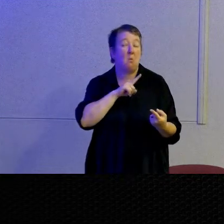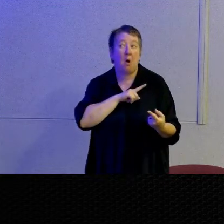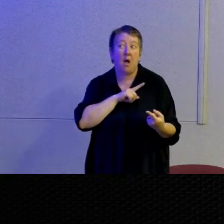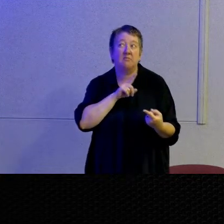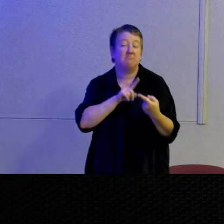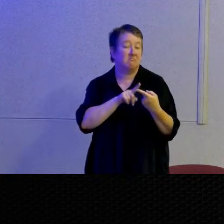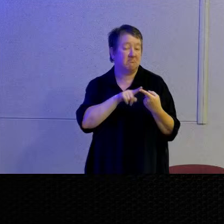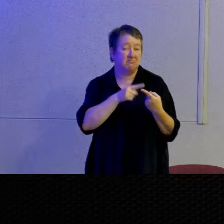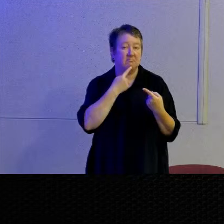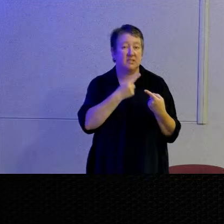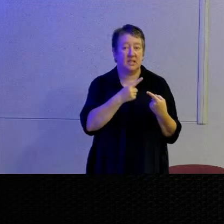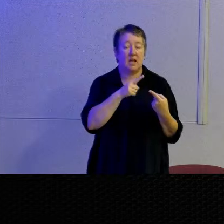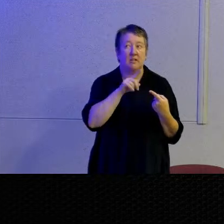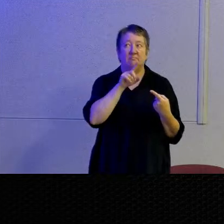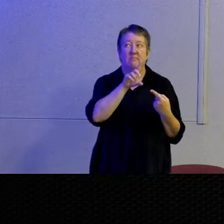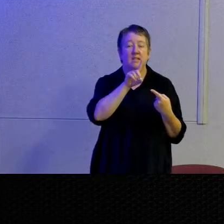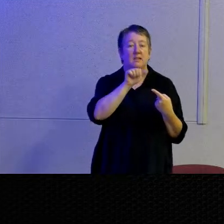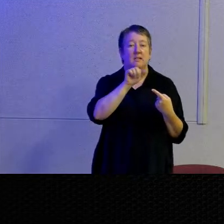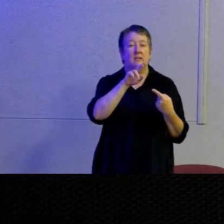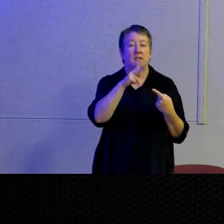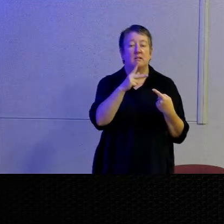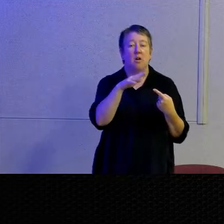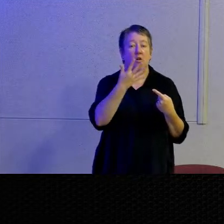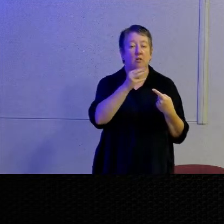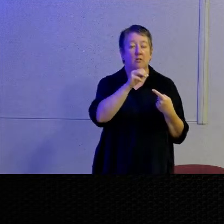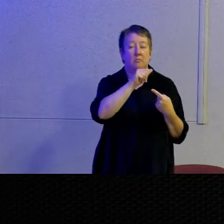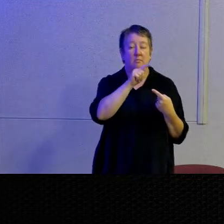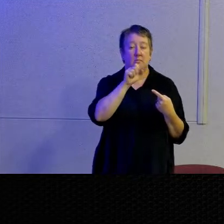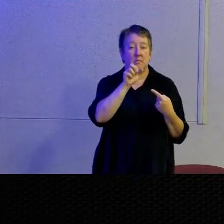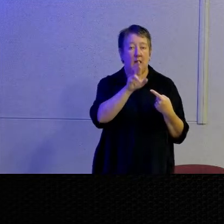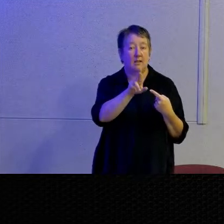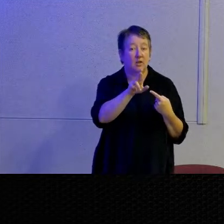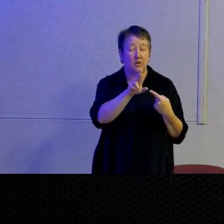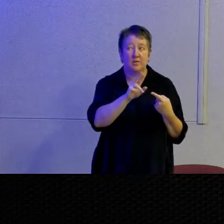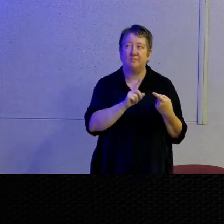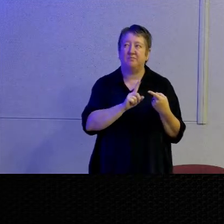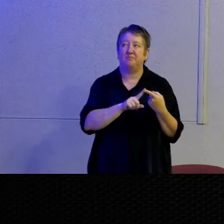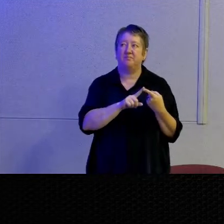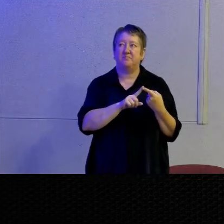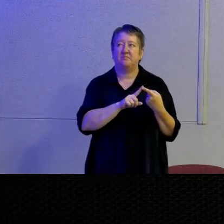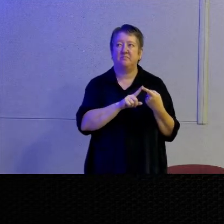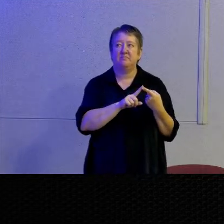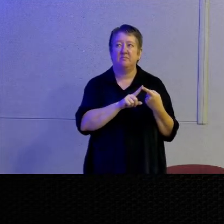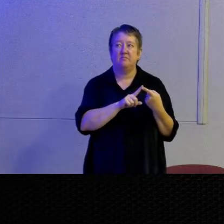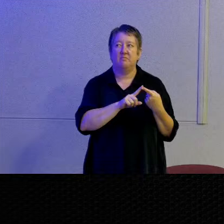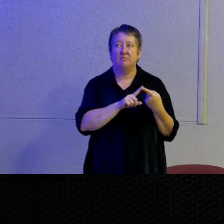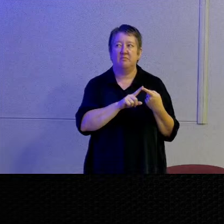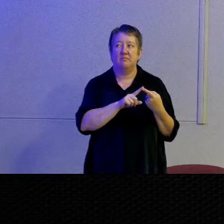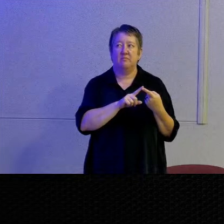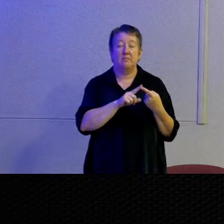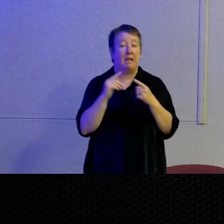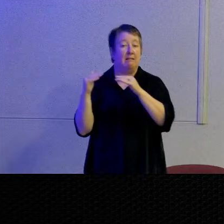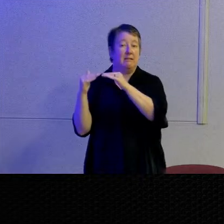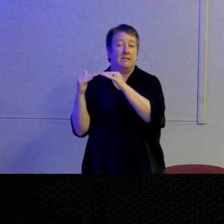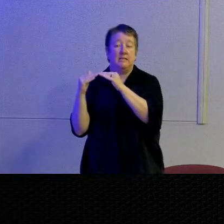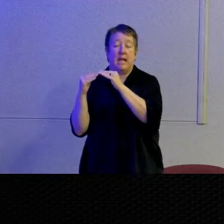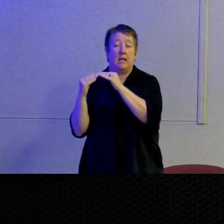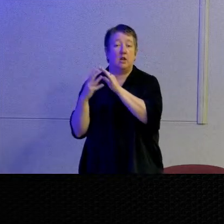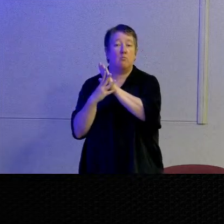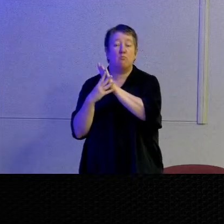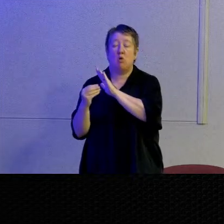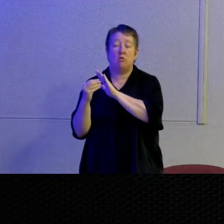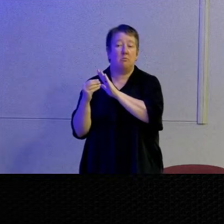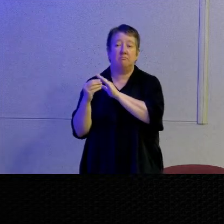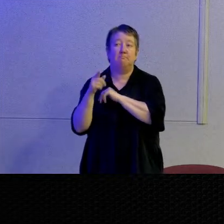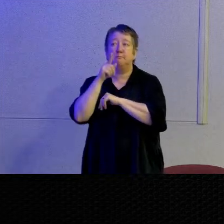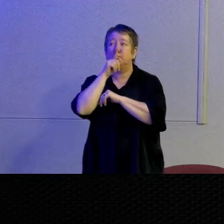already mentioned the existence of dark matter. The standard model doesn't explain the origin of the matter